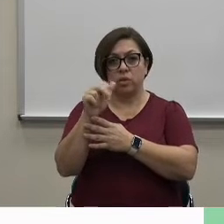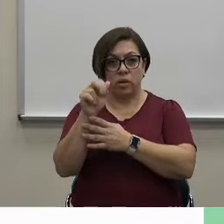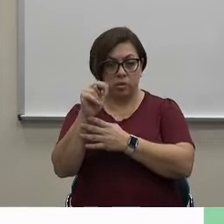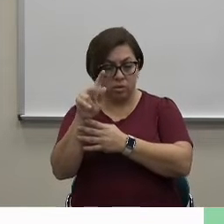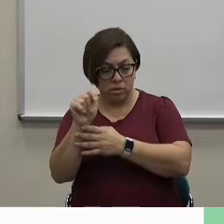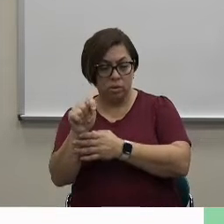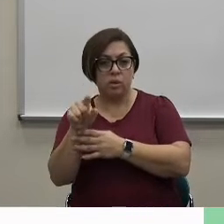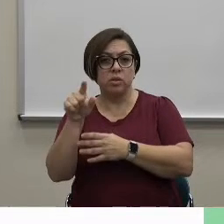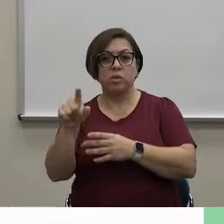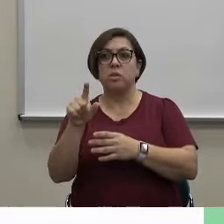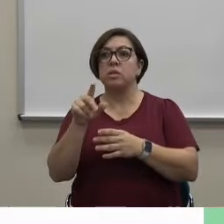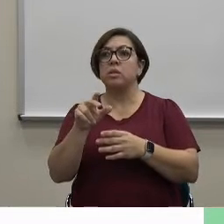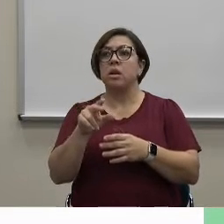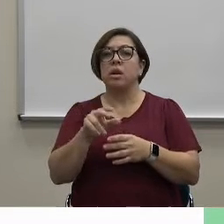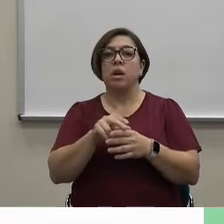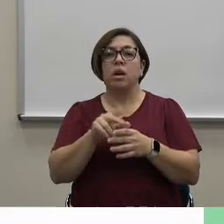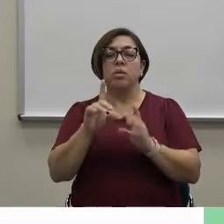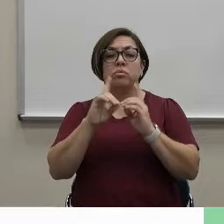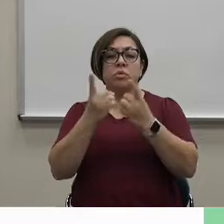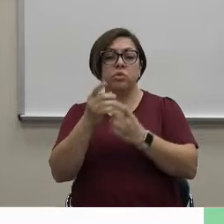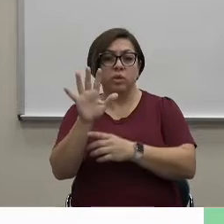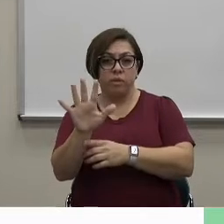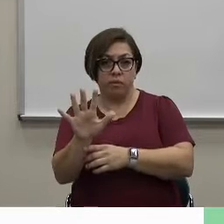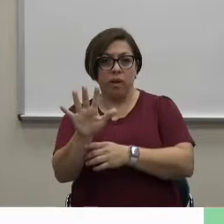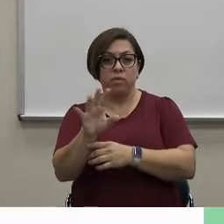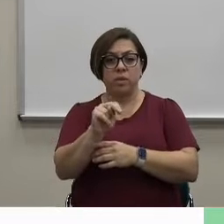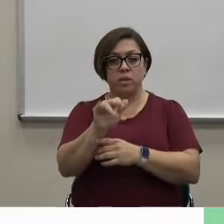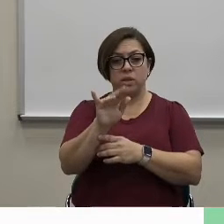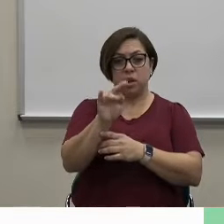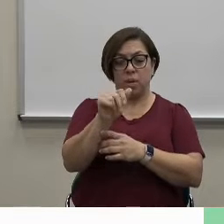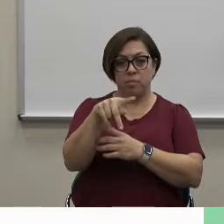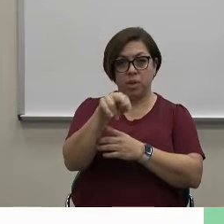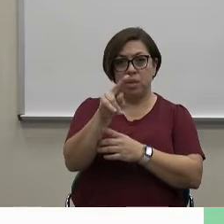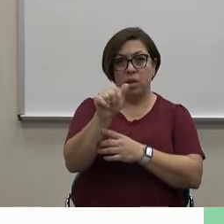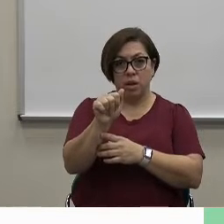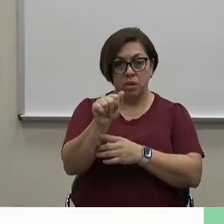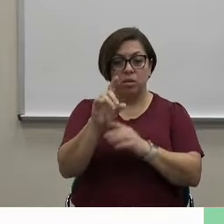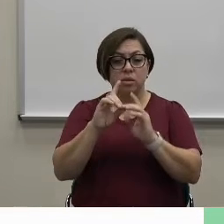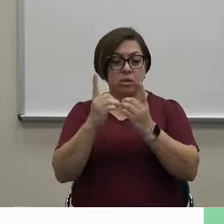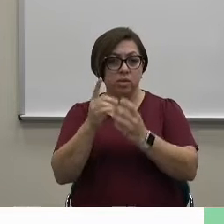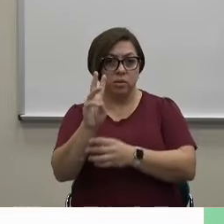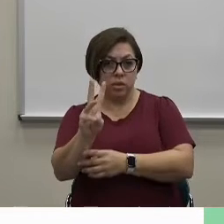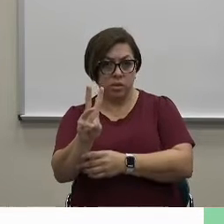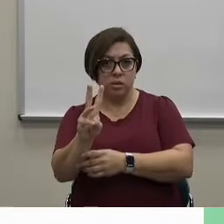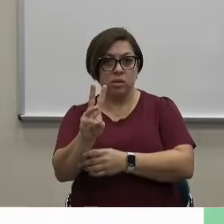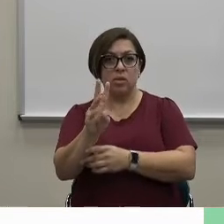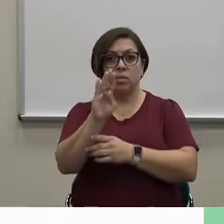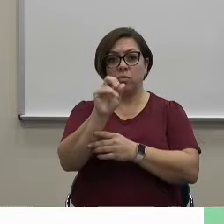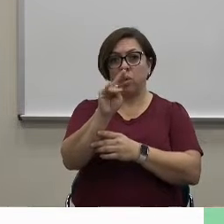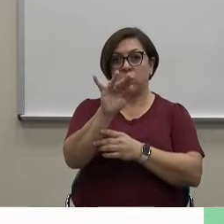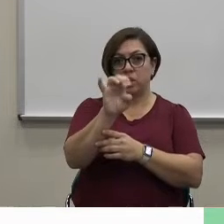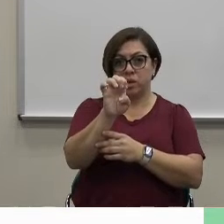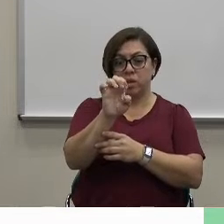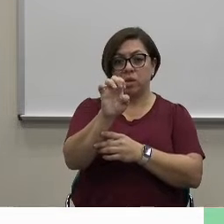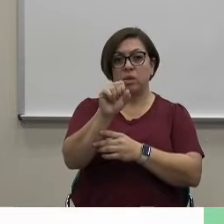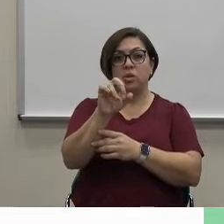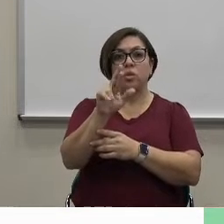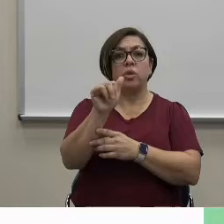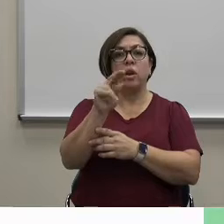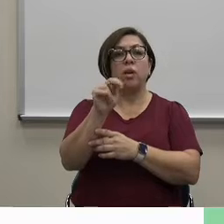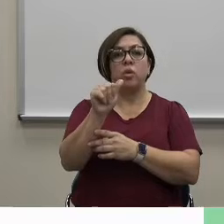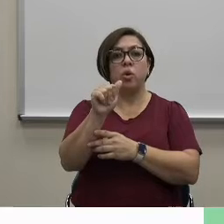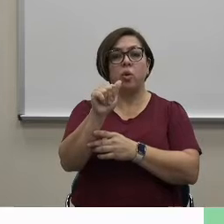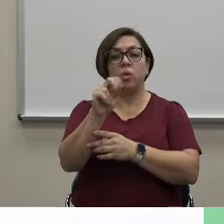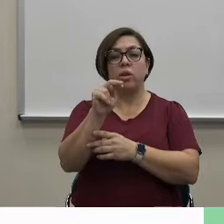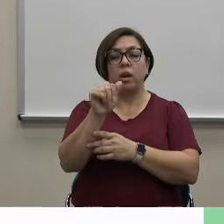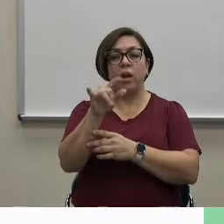chair, is in District 5. And then Ms. Nina Pina in District 6, and Ms. Bonnie Soria Nergera is